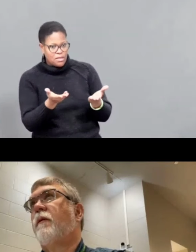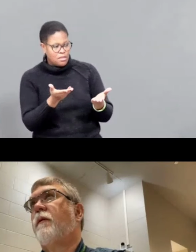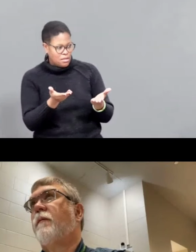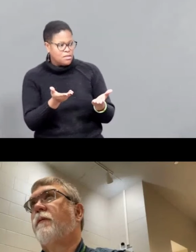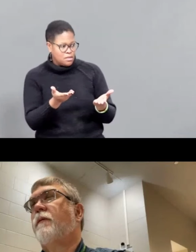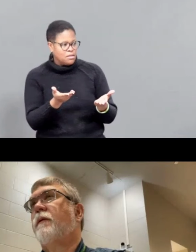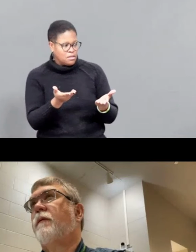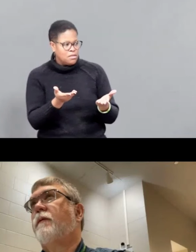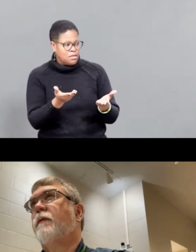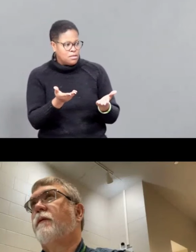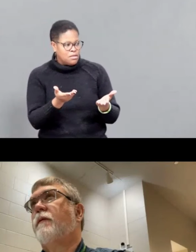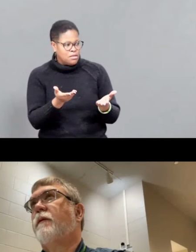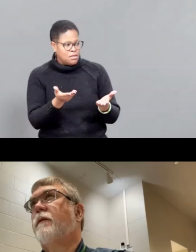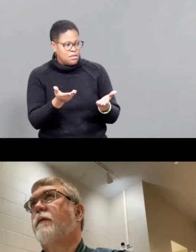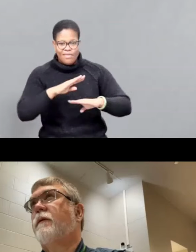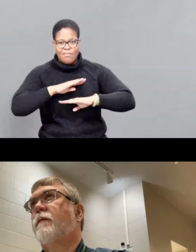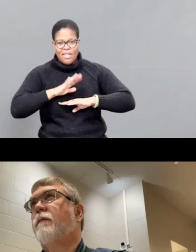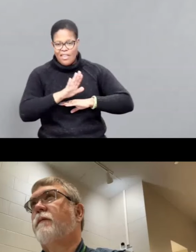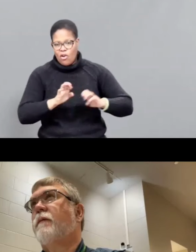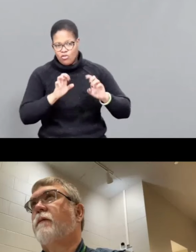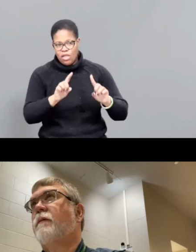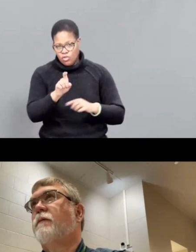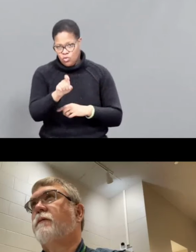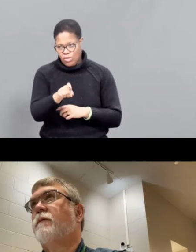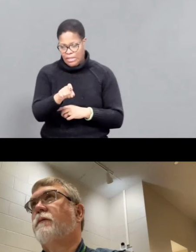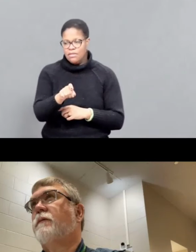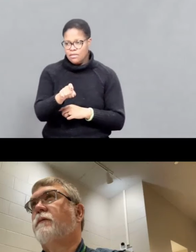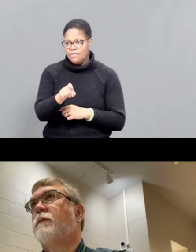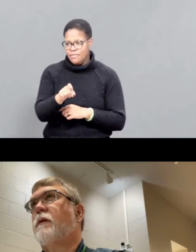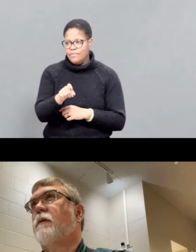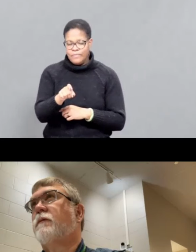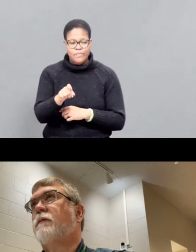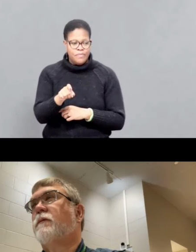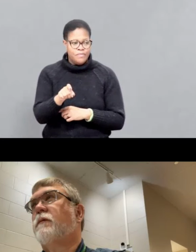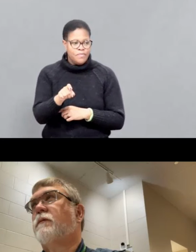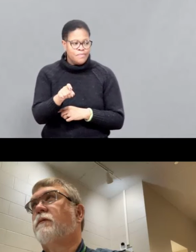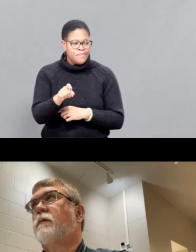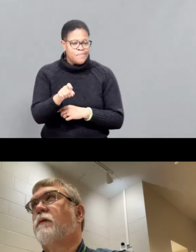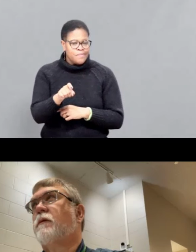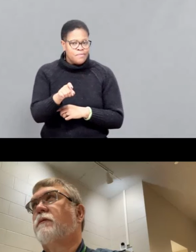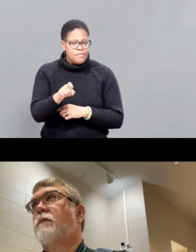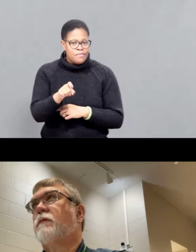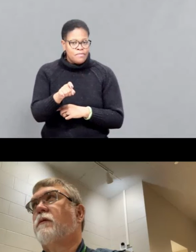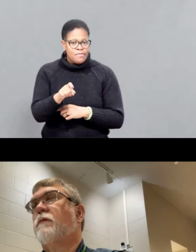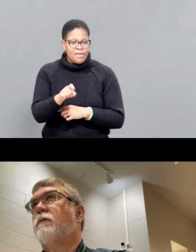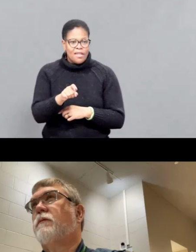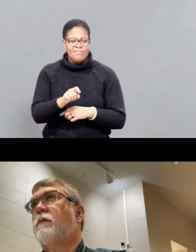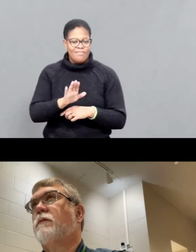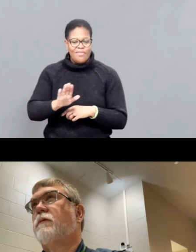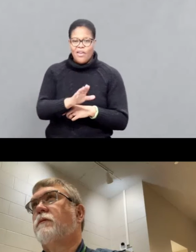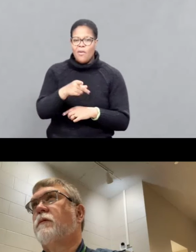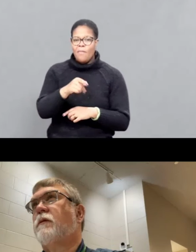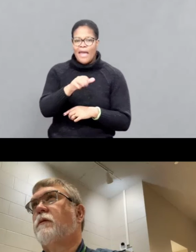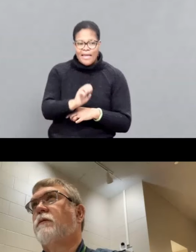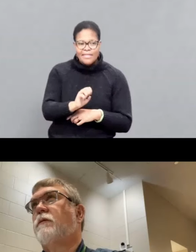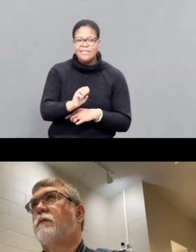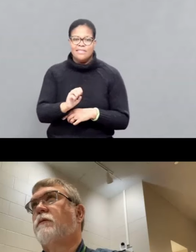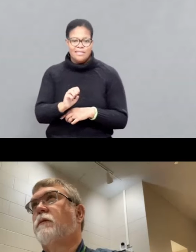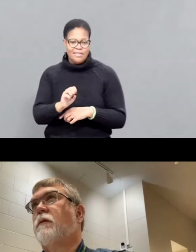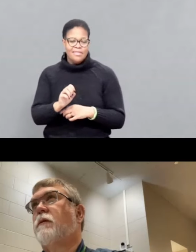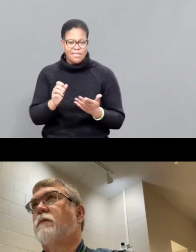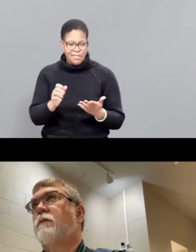their educational needs for, just the pace that they learn as well as their